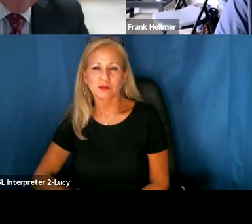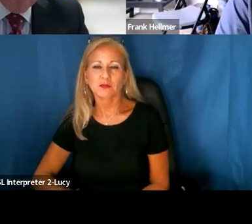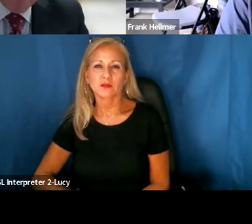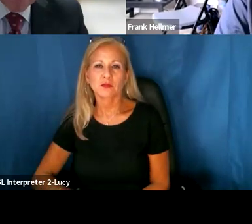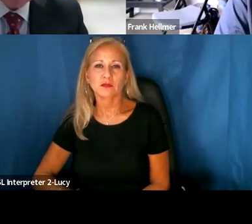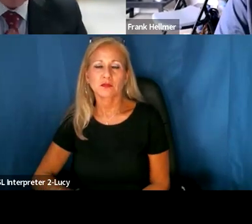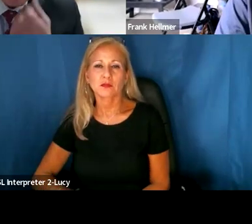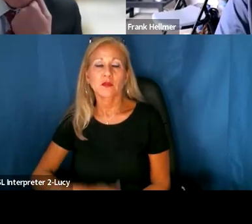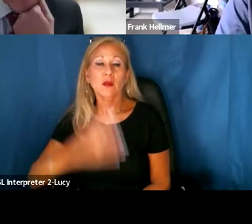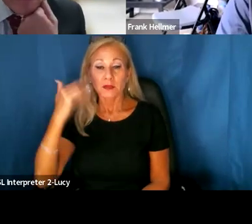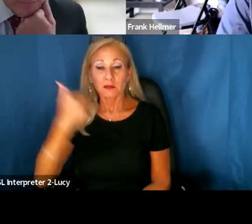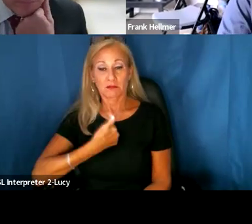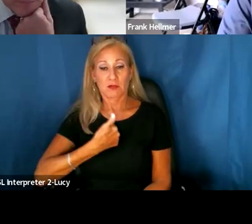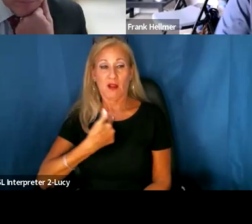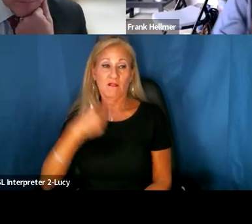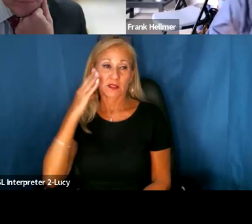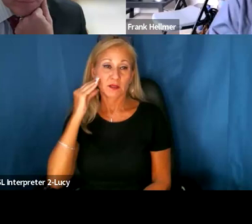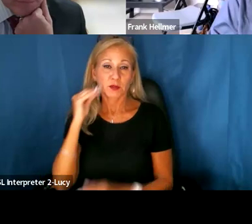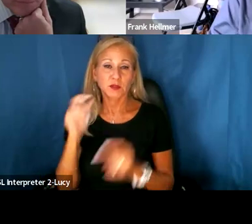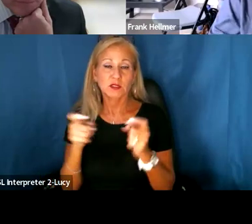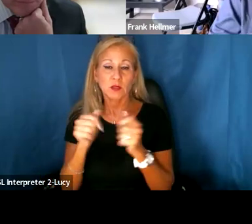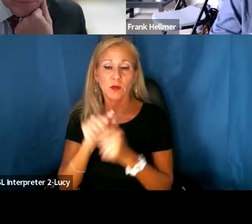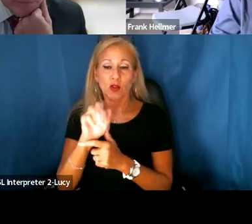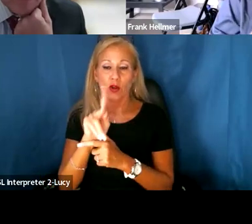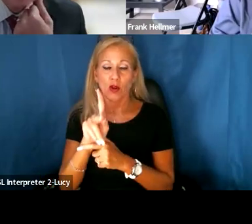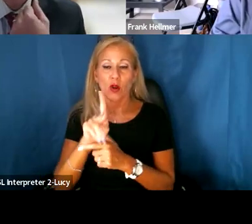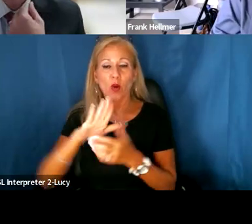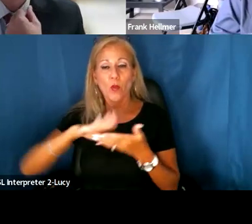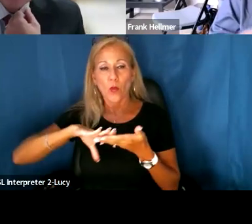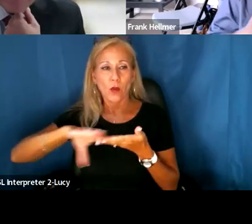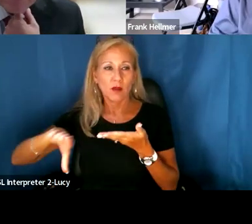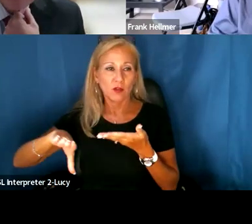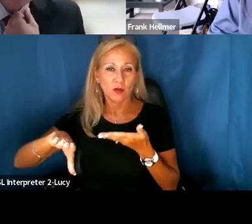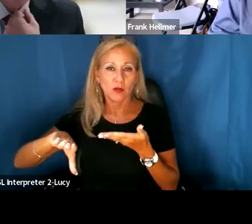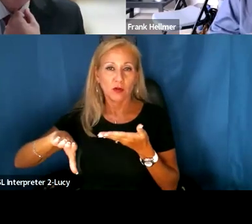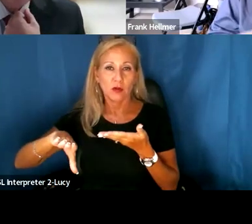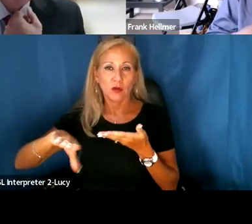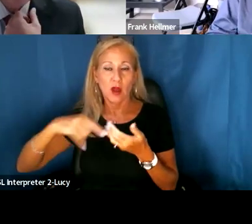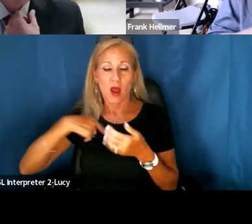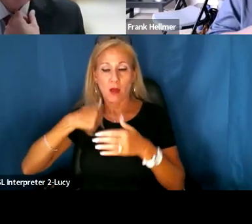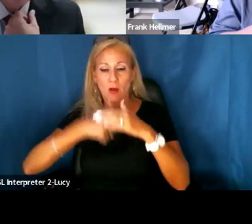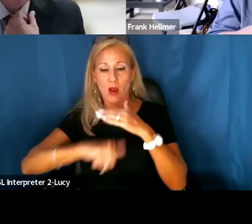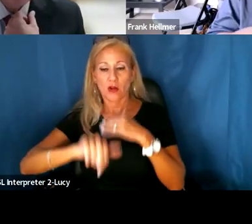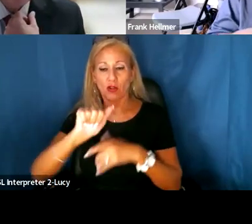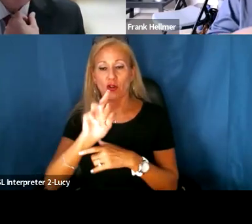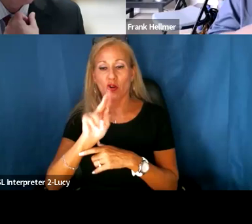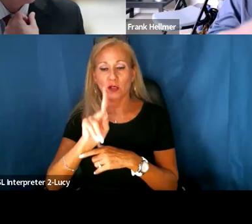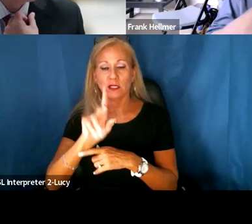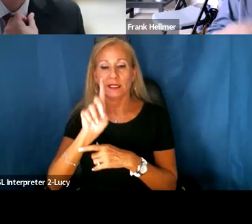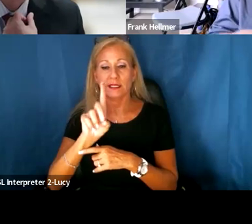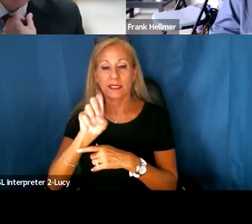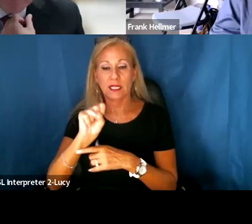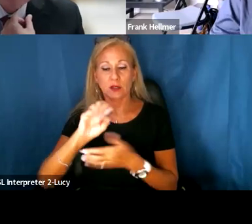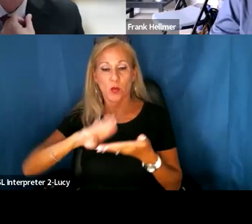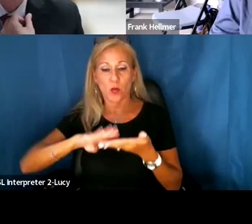Because I have experience dealing with the Arkansas waiver. I'm under the Arkansas DDS